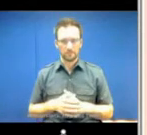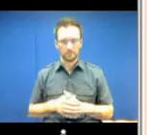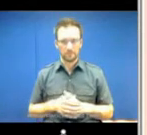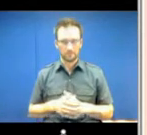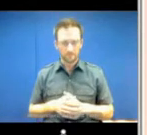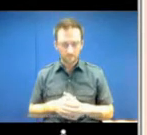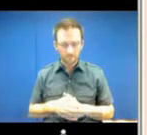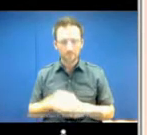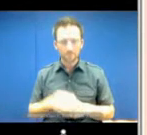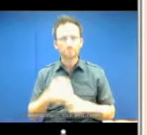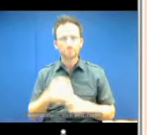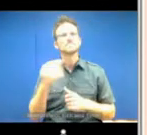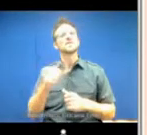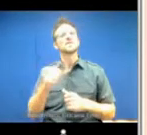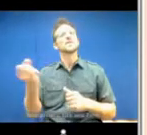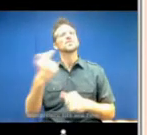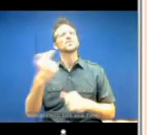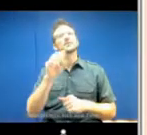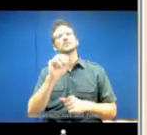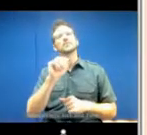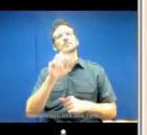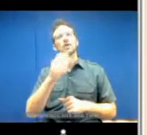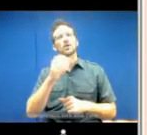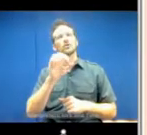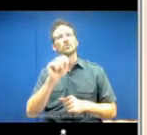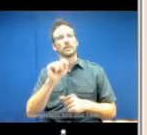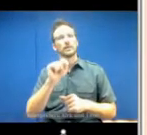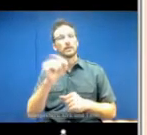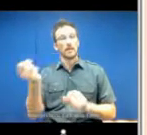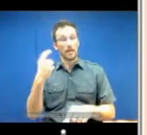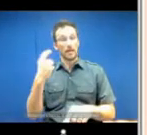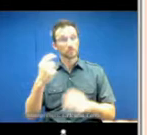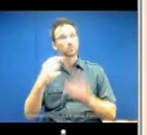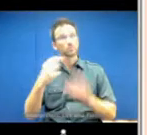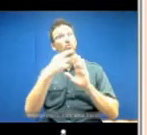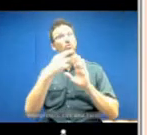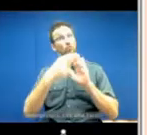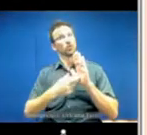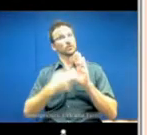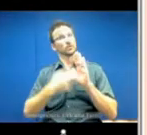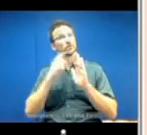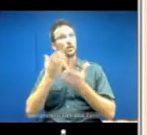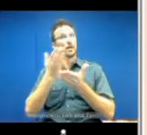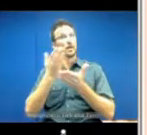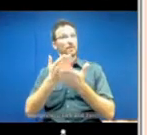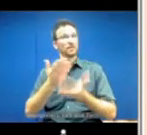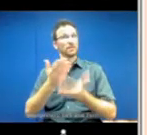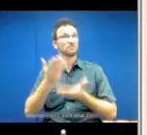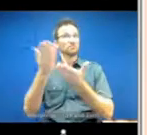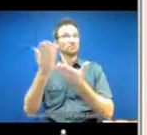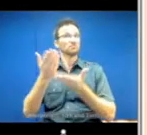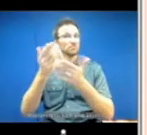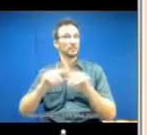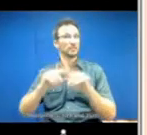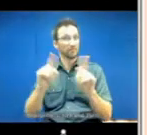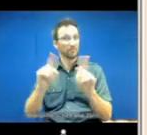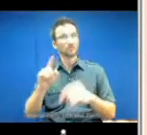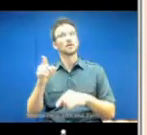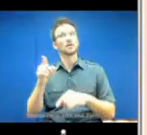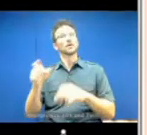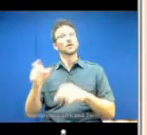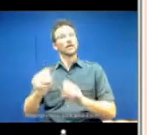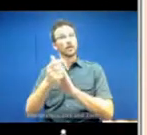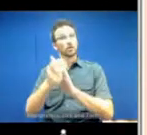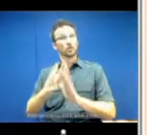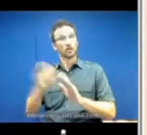Margaret's asking about the rules of evidence changing. Can an attorney hire an interpreter later and object based on the